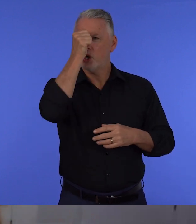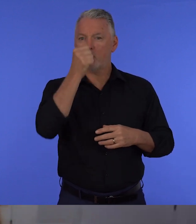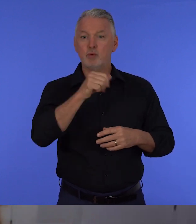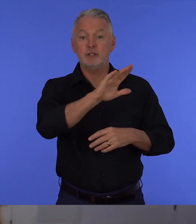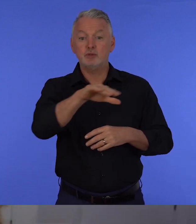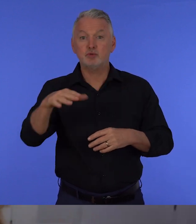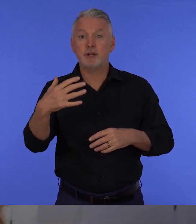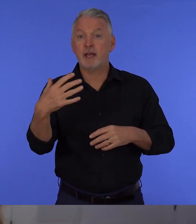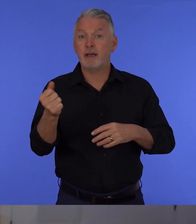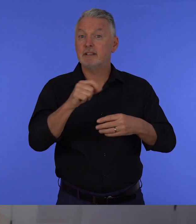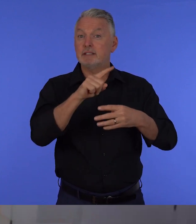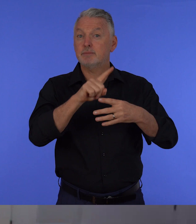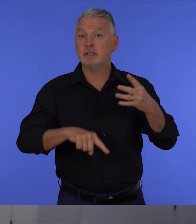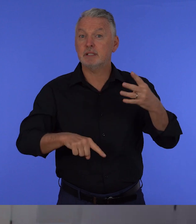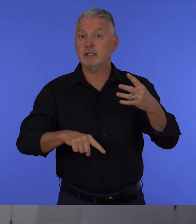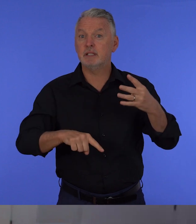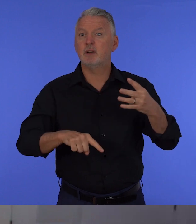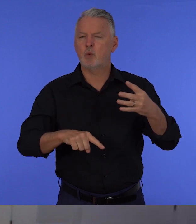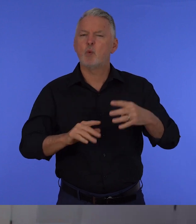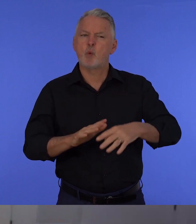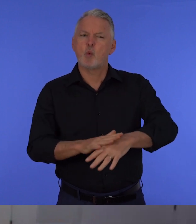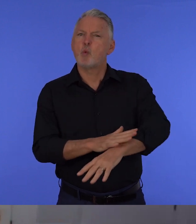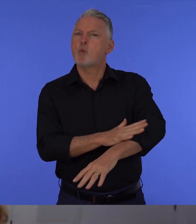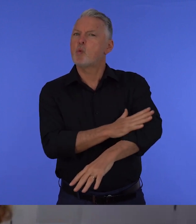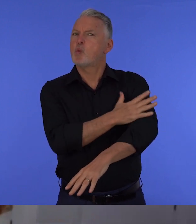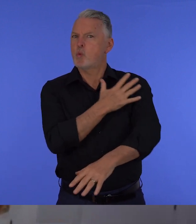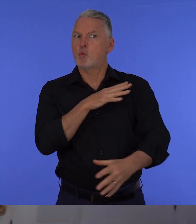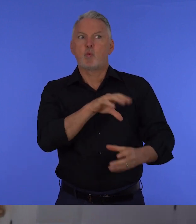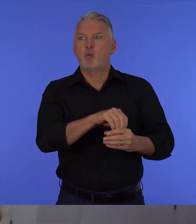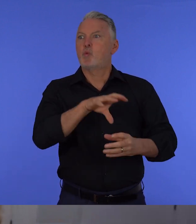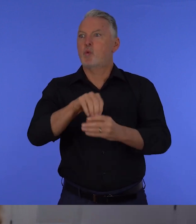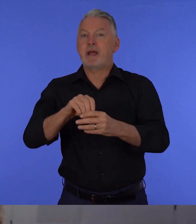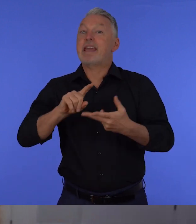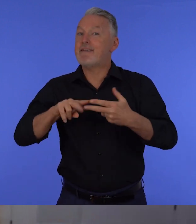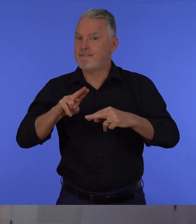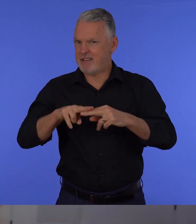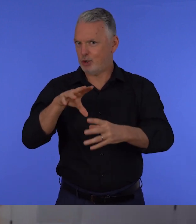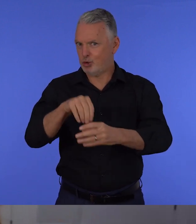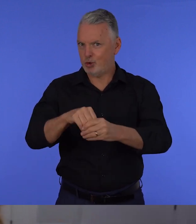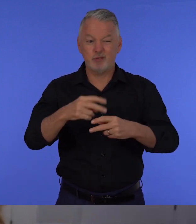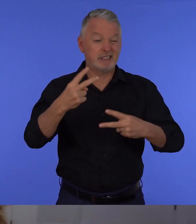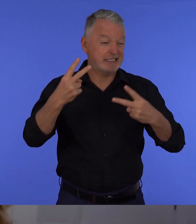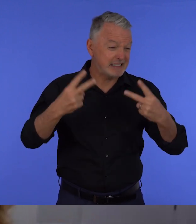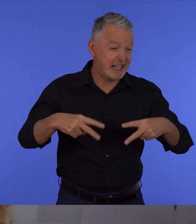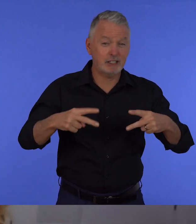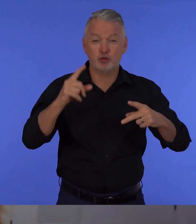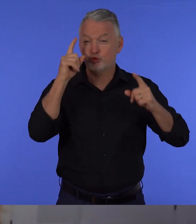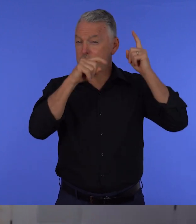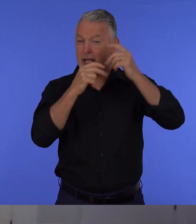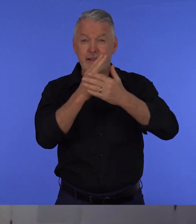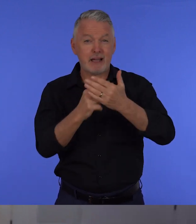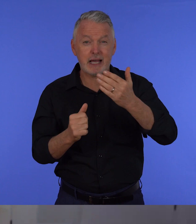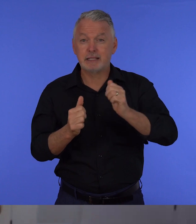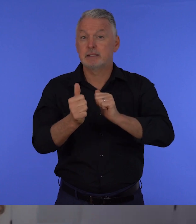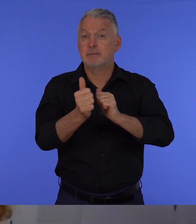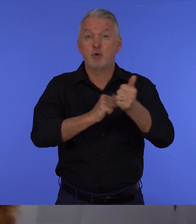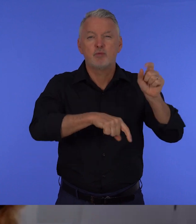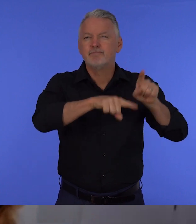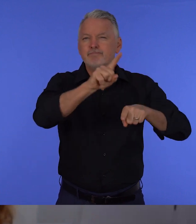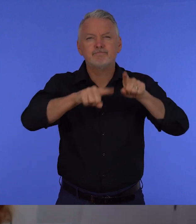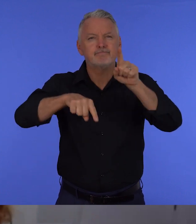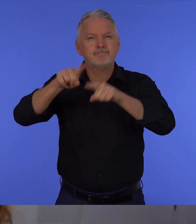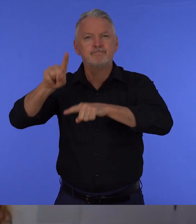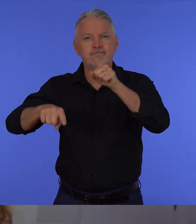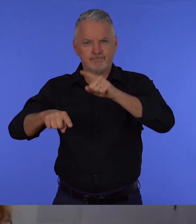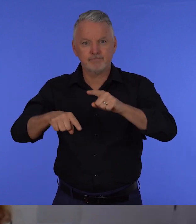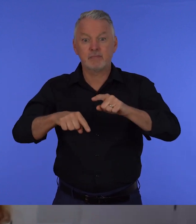local community. We know that children with disabilities thrive when they are included. Groups such as dance clubs,